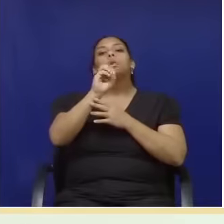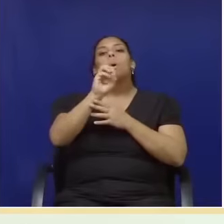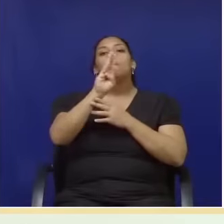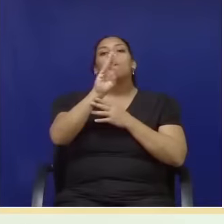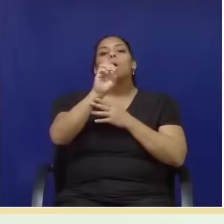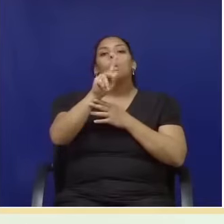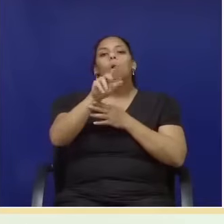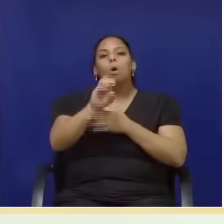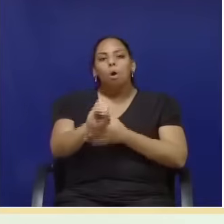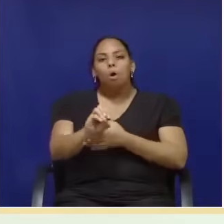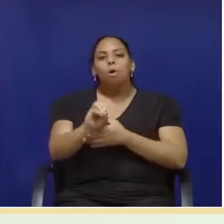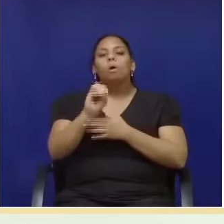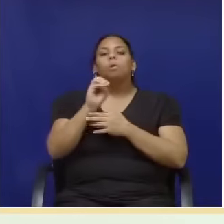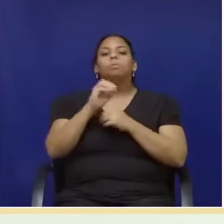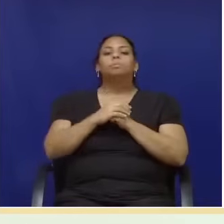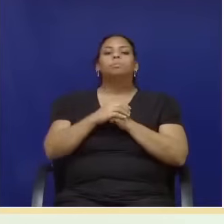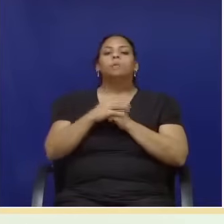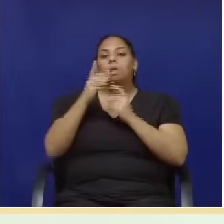House Chair.